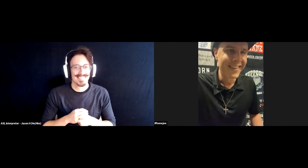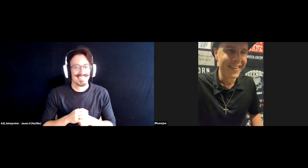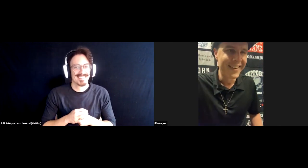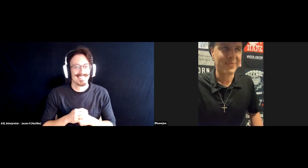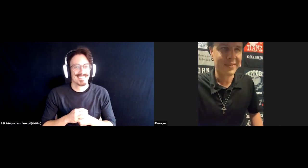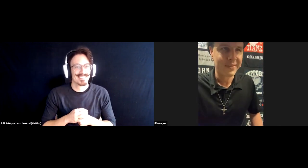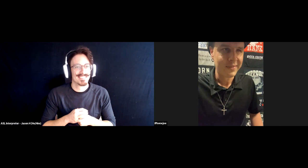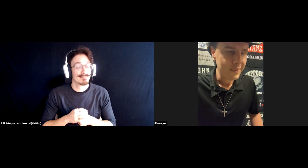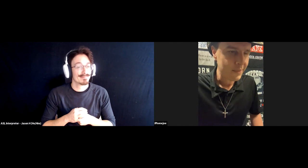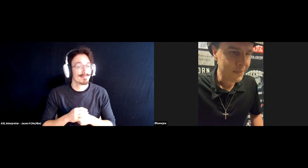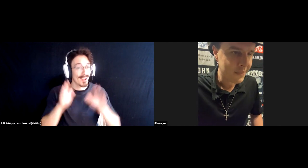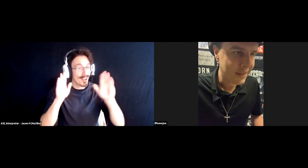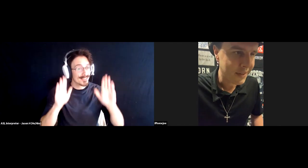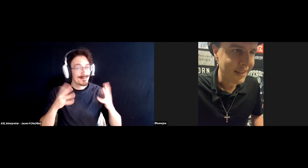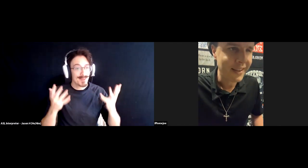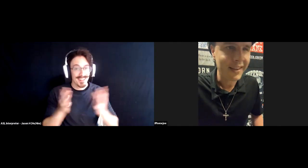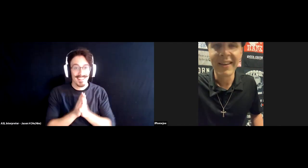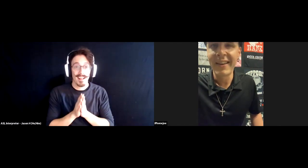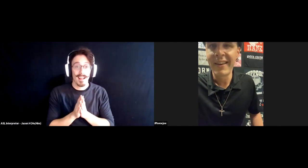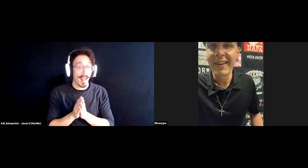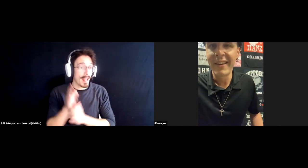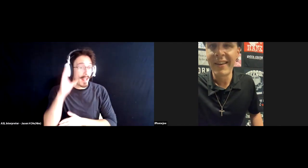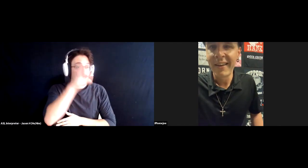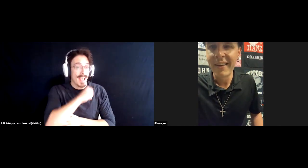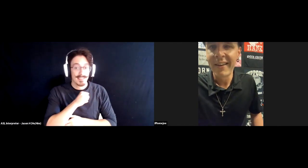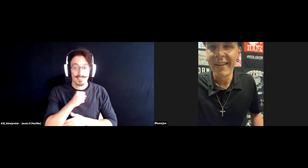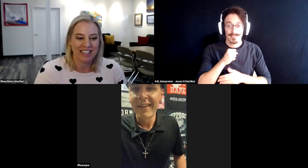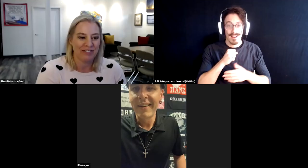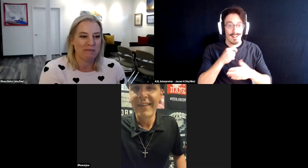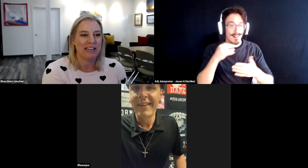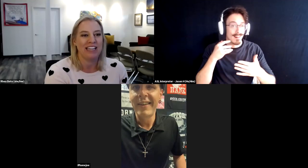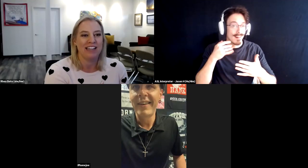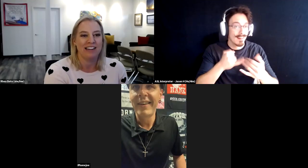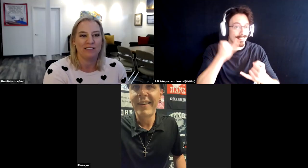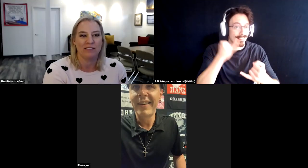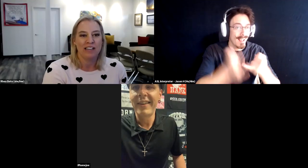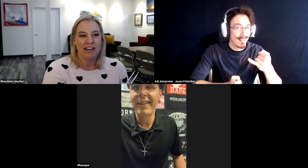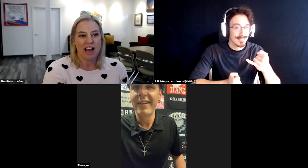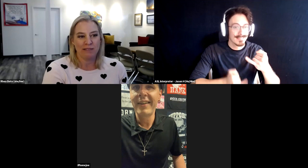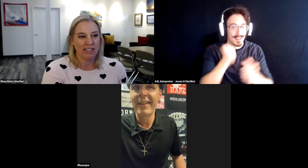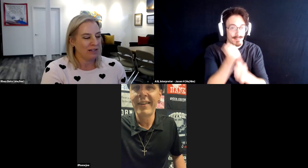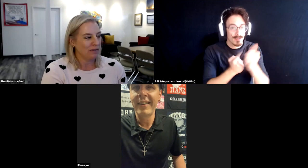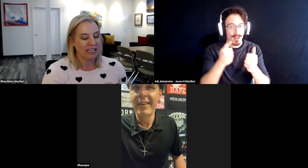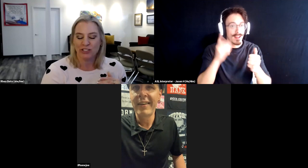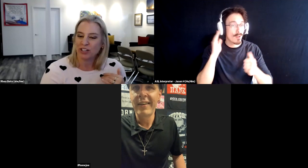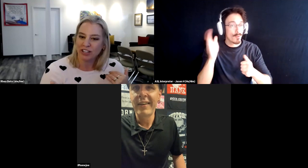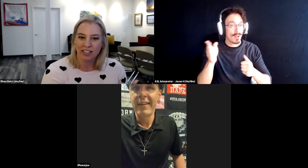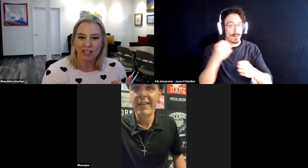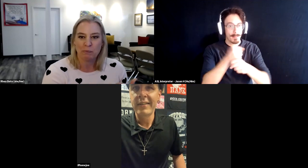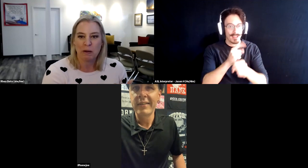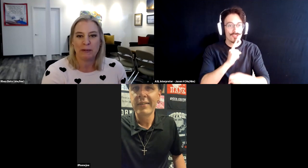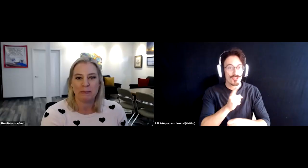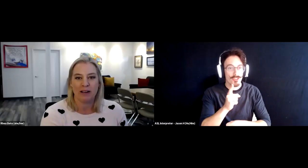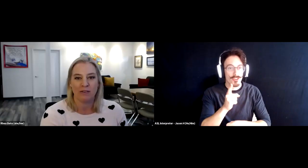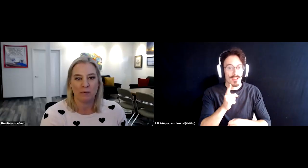awesome all right well I guess we're kind of coming towards the end everybody I'm gonna make sure